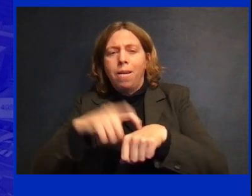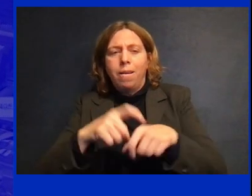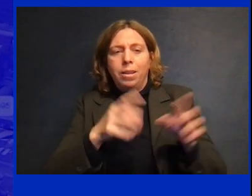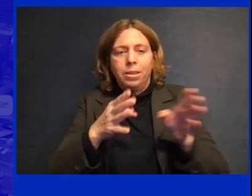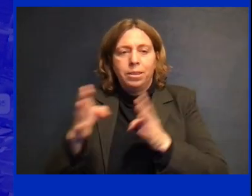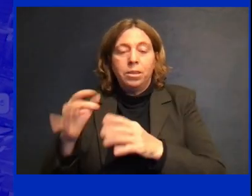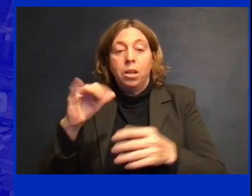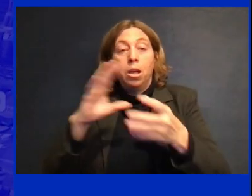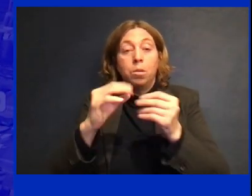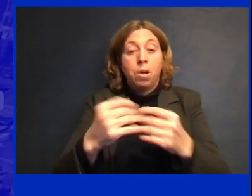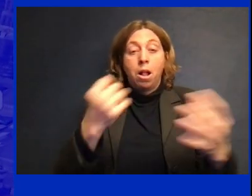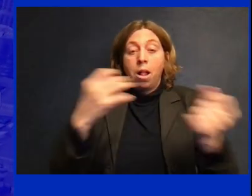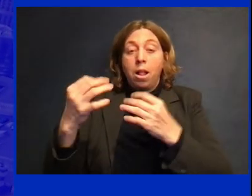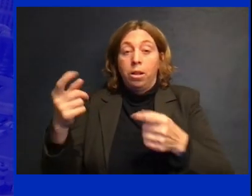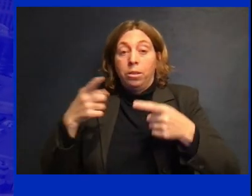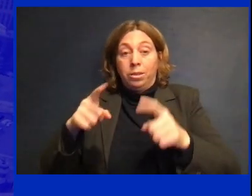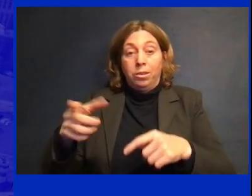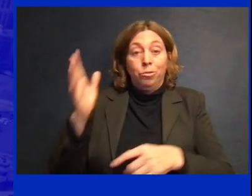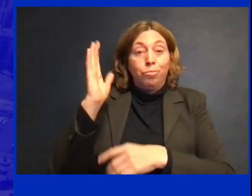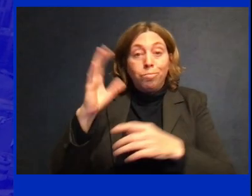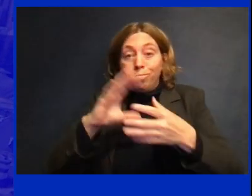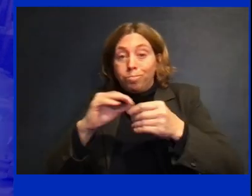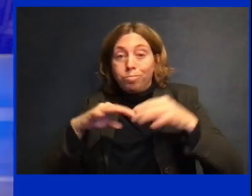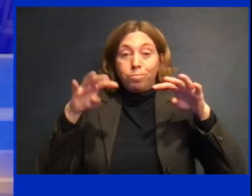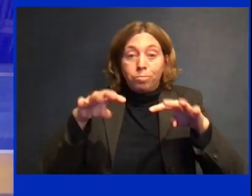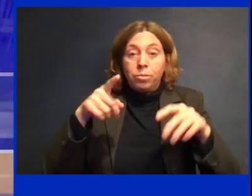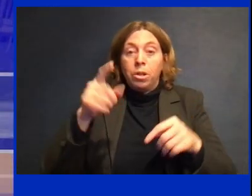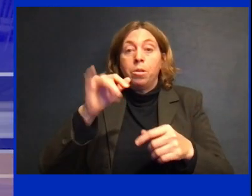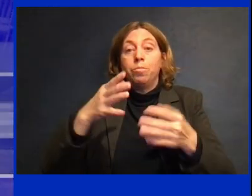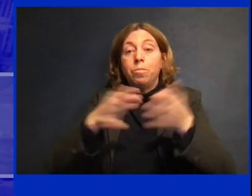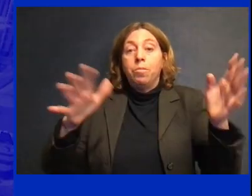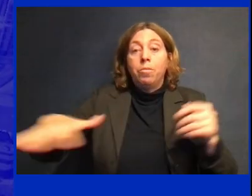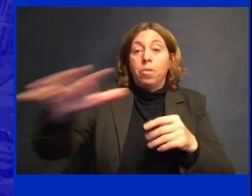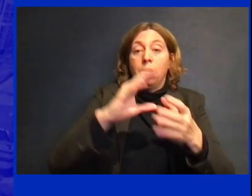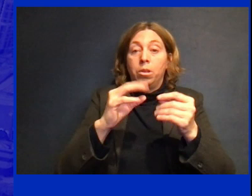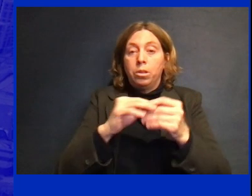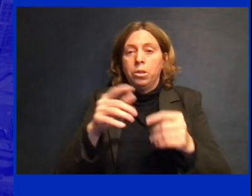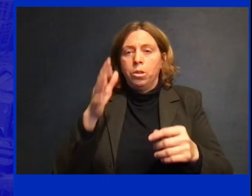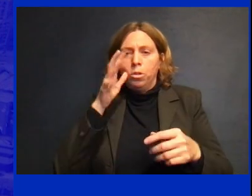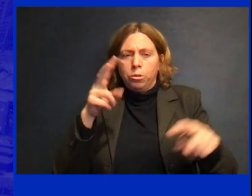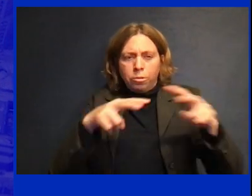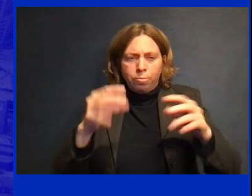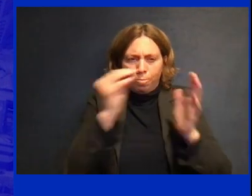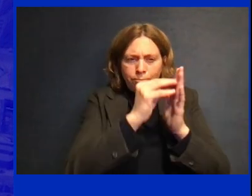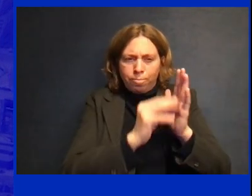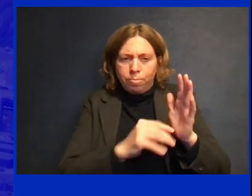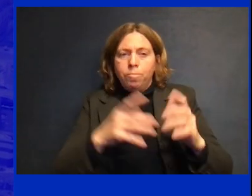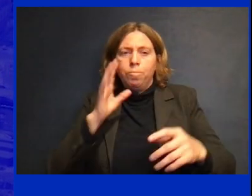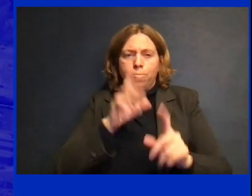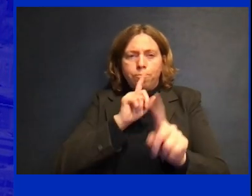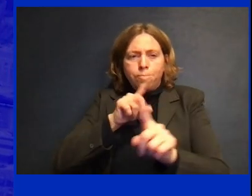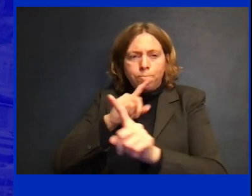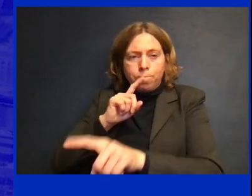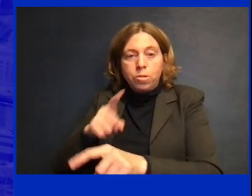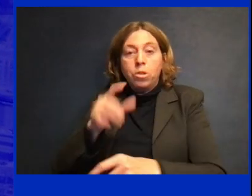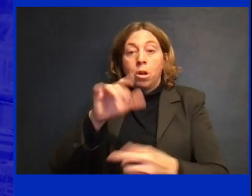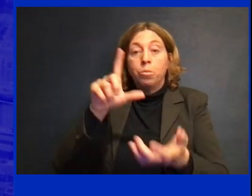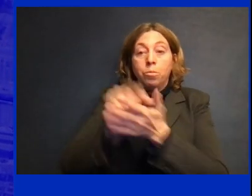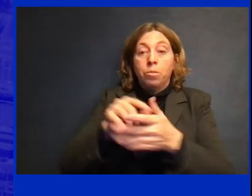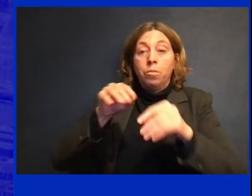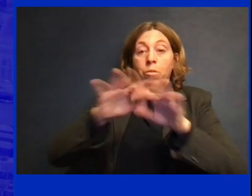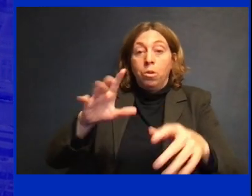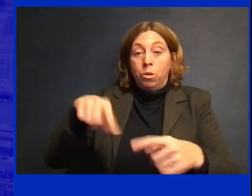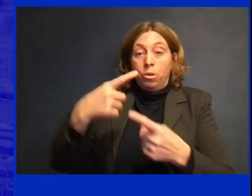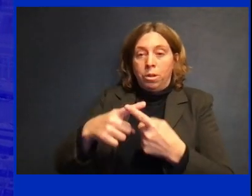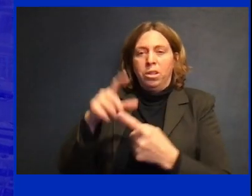this hearing, and the entire public comment period will be reviewed and addressed within the final Environmental Impact Statement, which